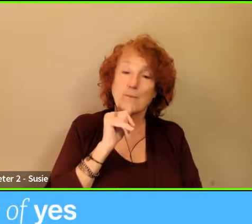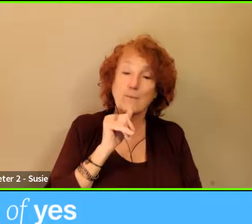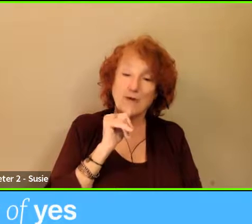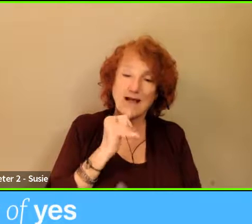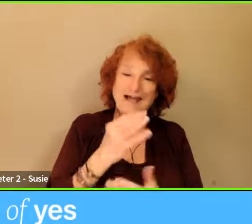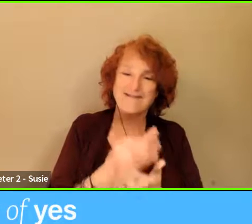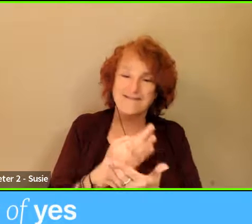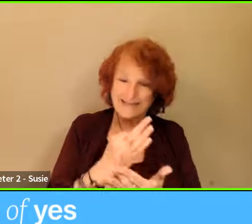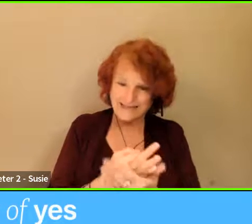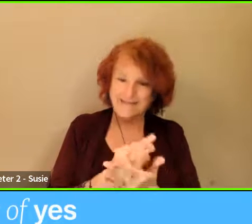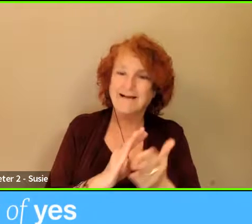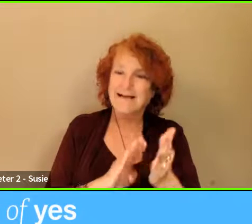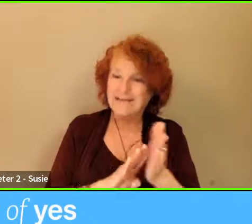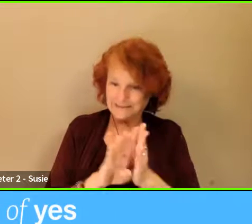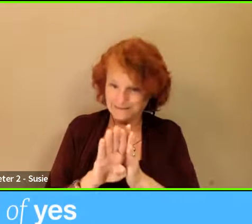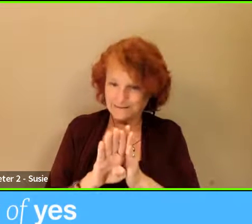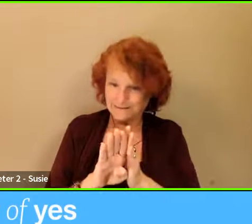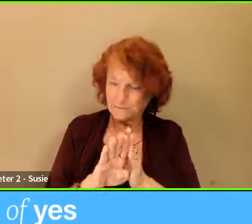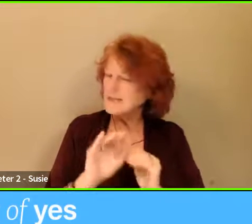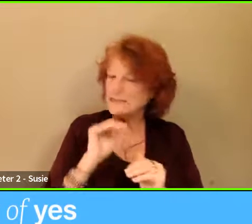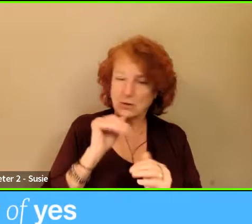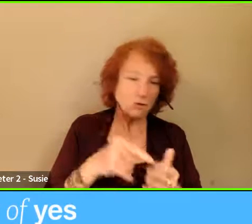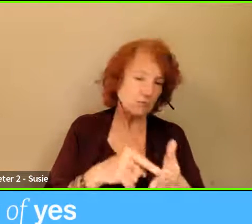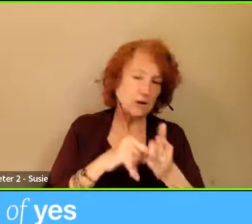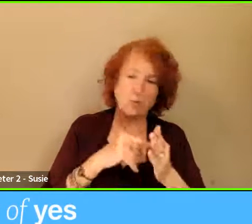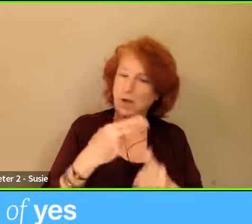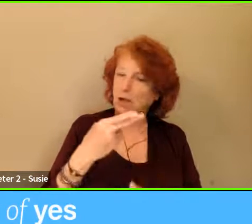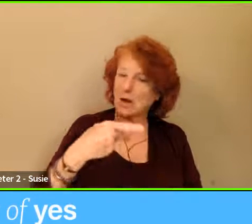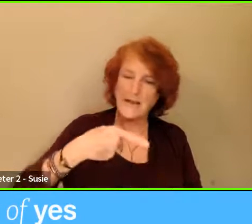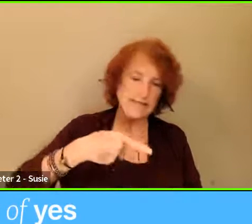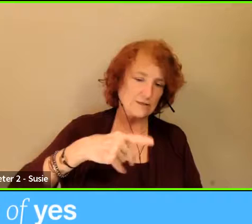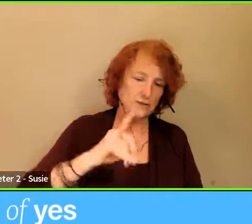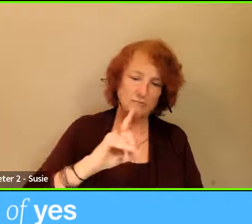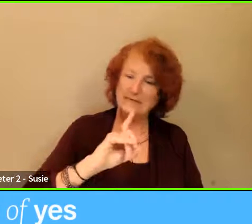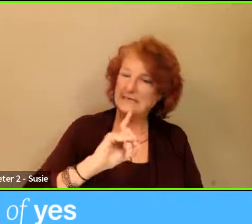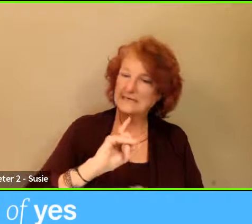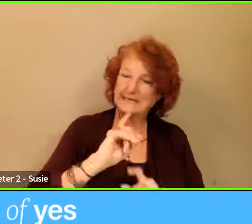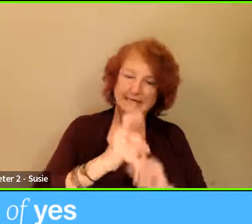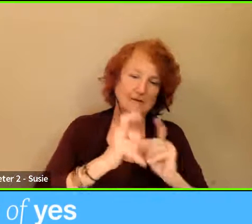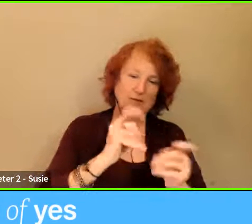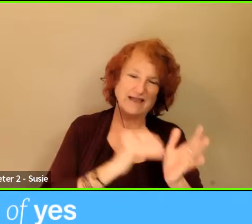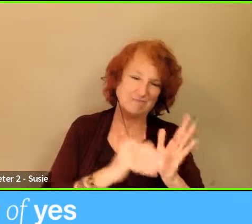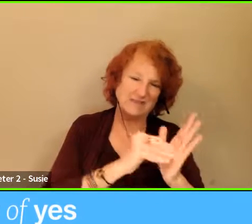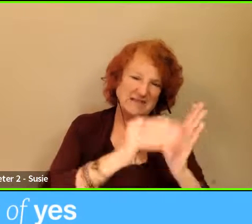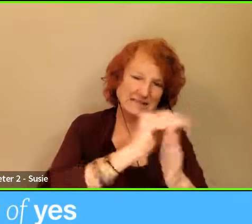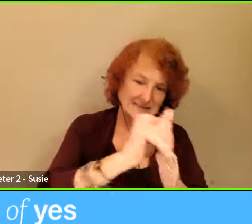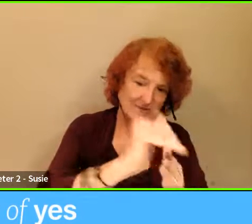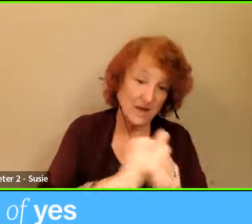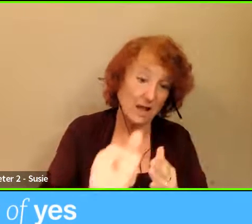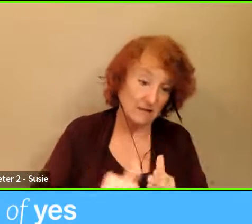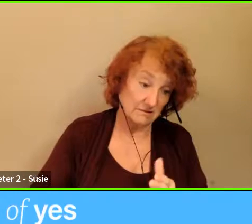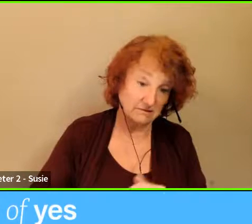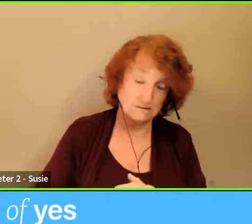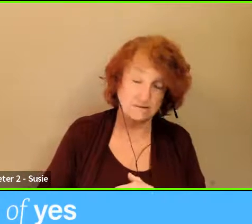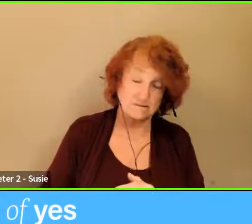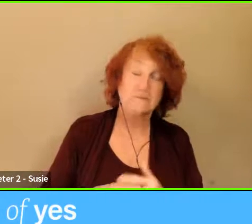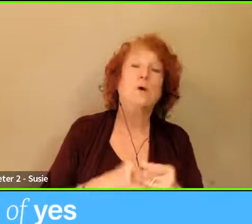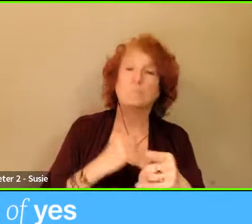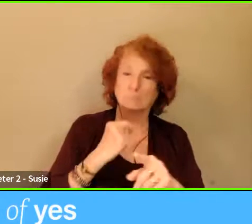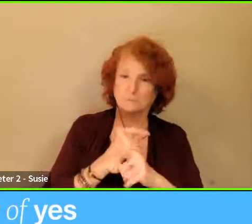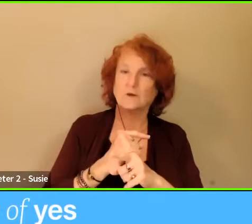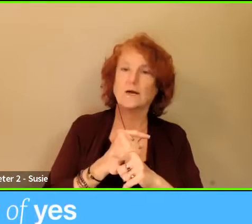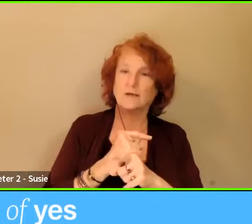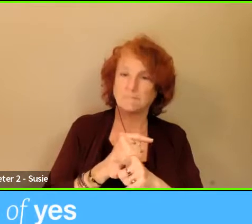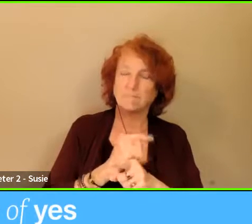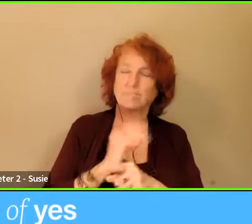that don't require HPD to pony up, millions of dollars in order to build them. For that, you're absolutely correct. We